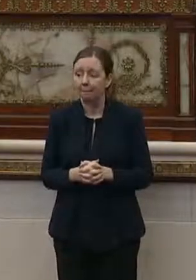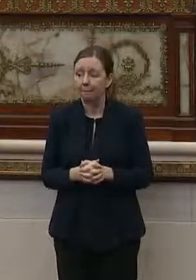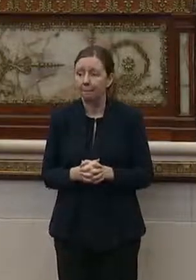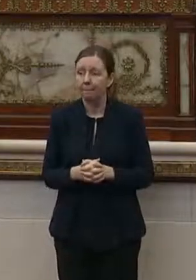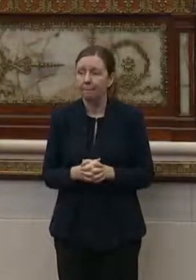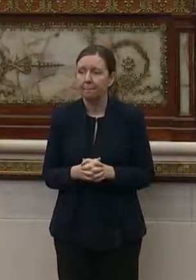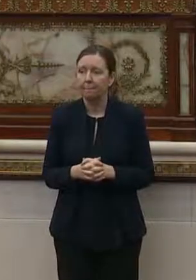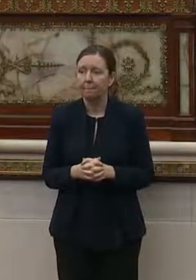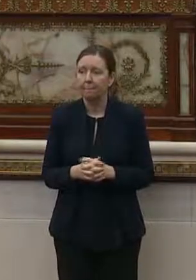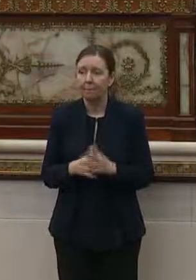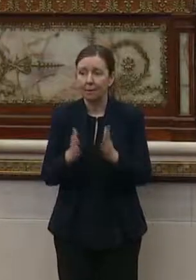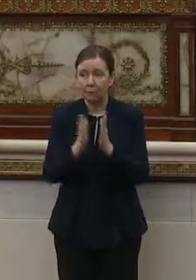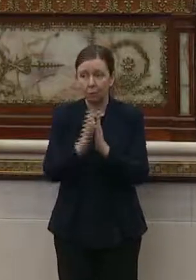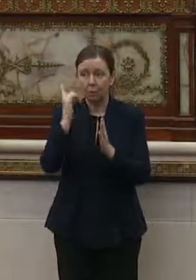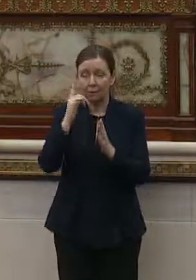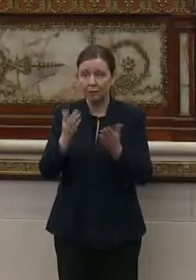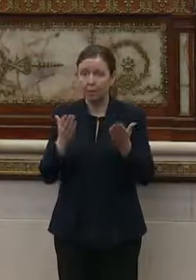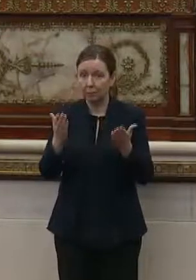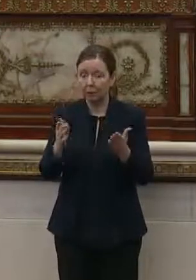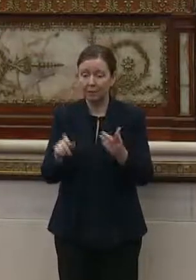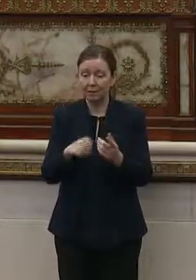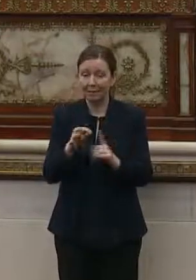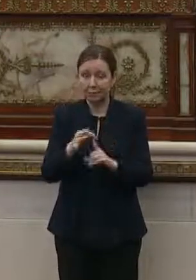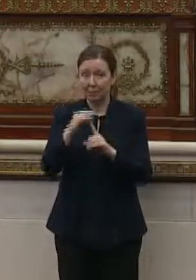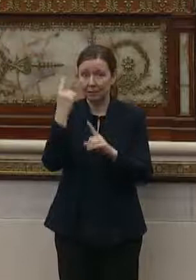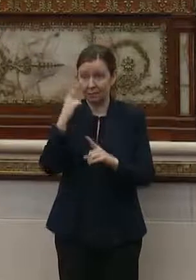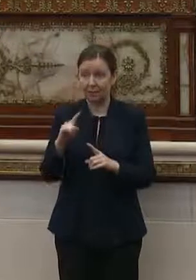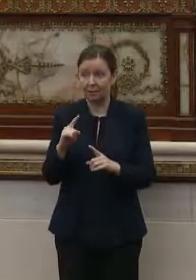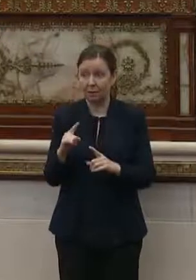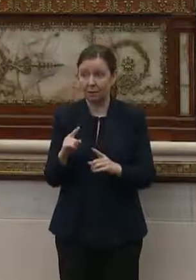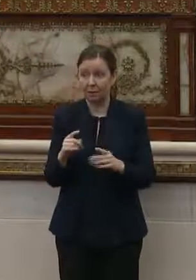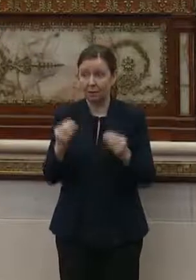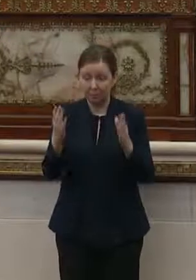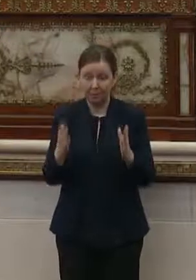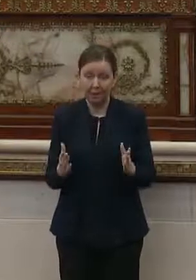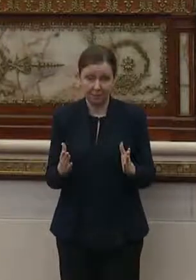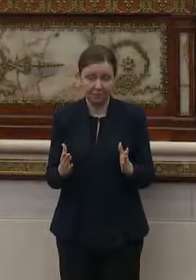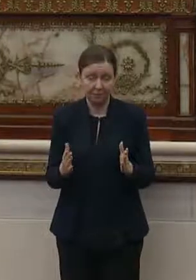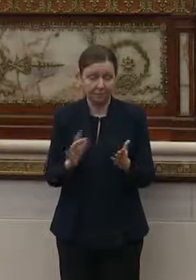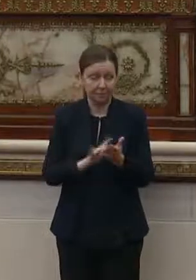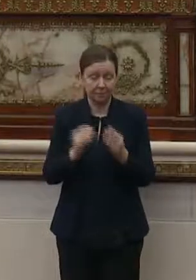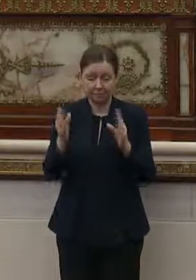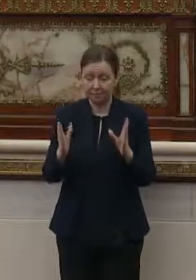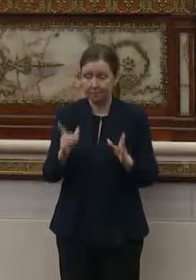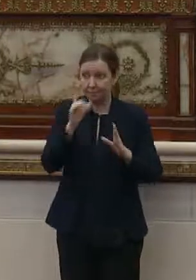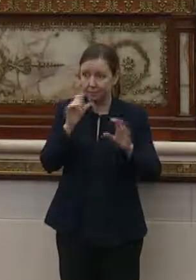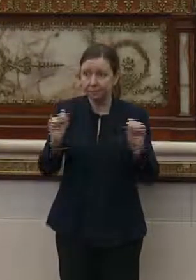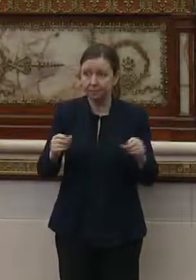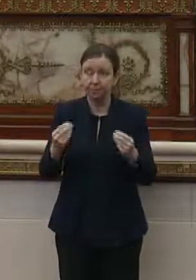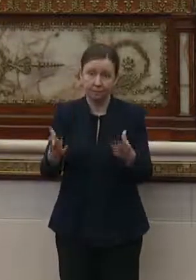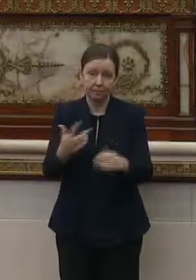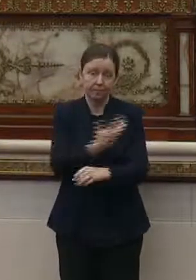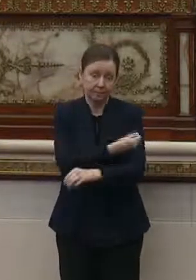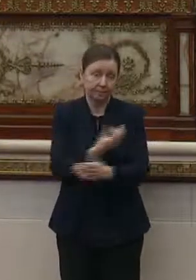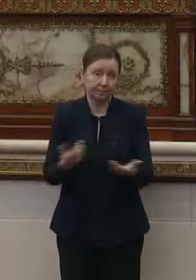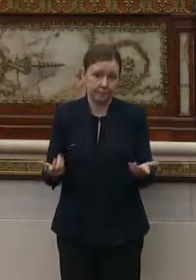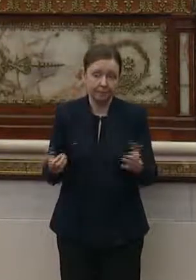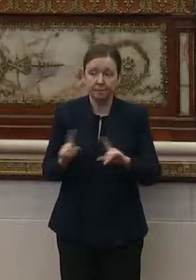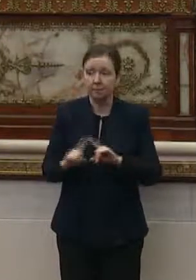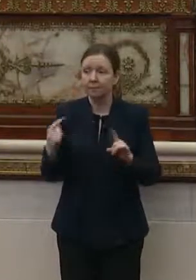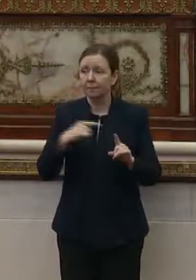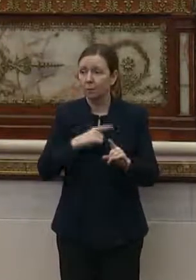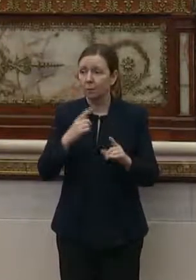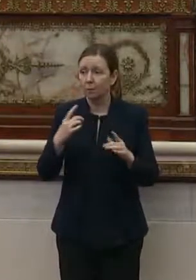The request for proposals is specifically for, providers, medical providers who can administer vaccine. However, we're